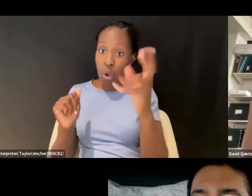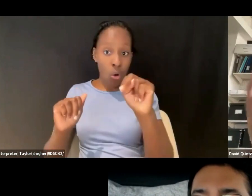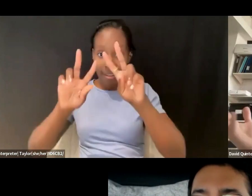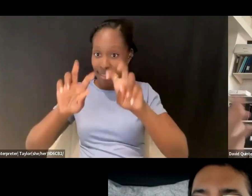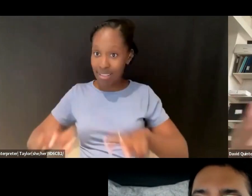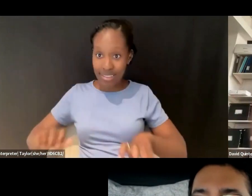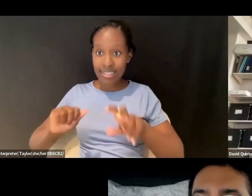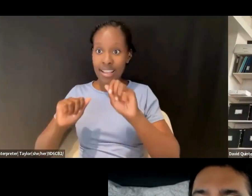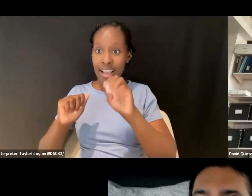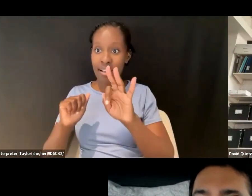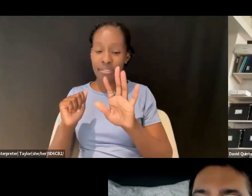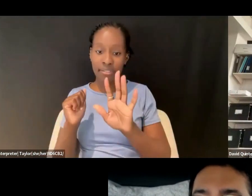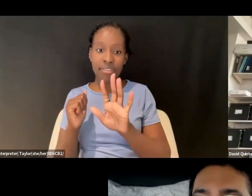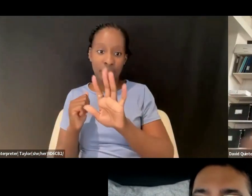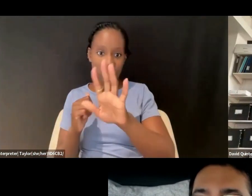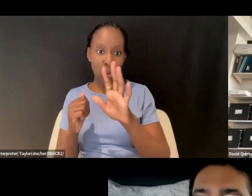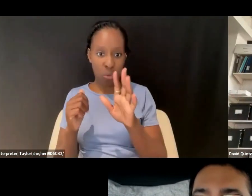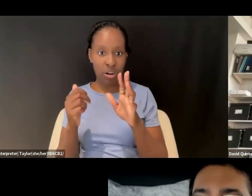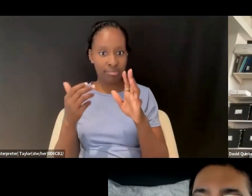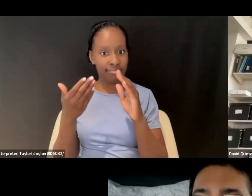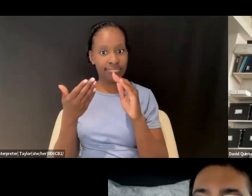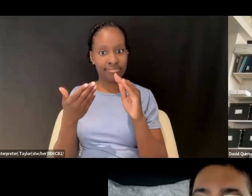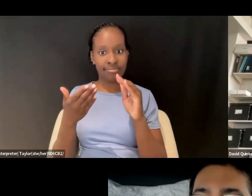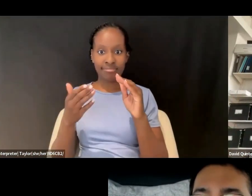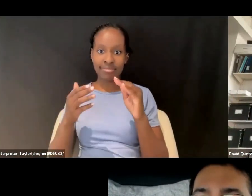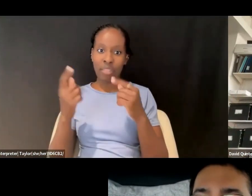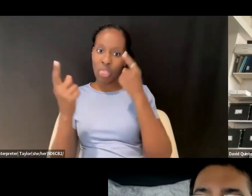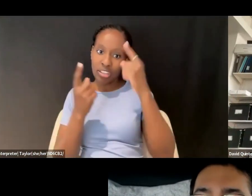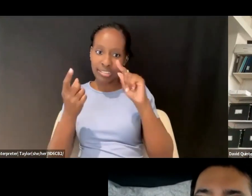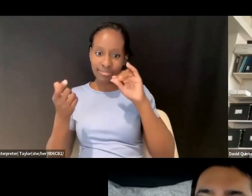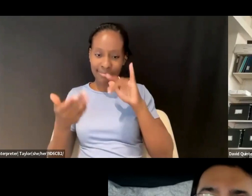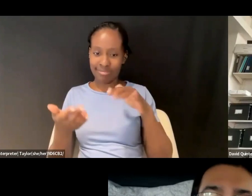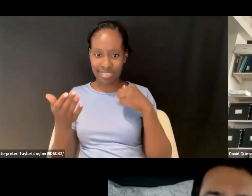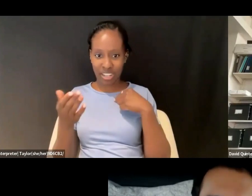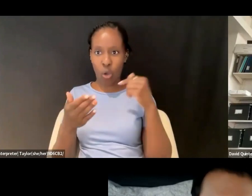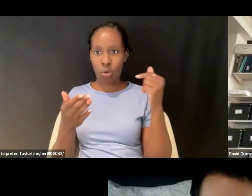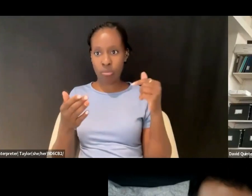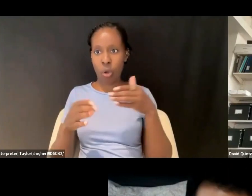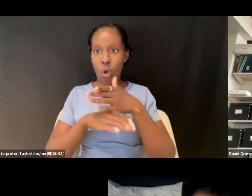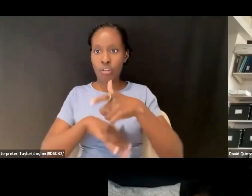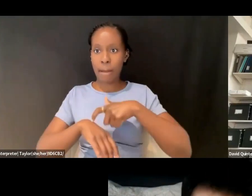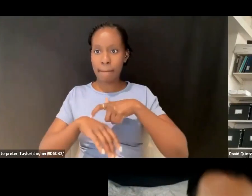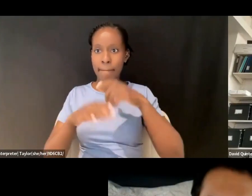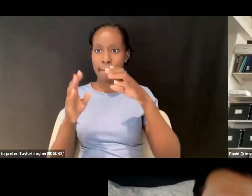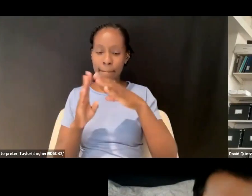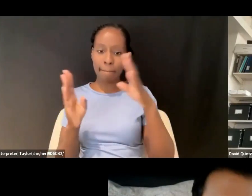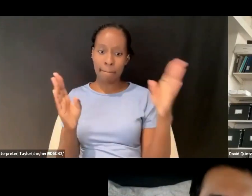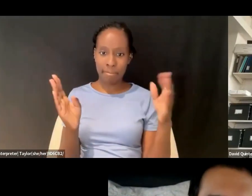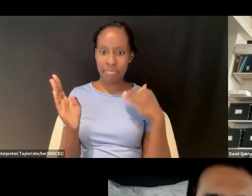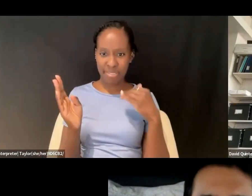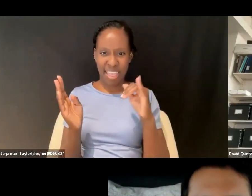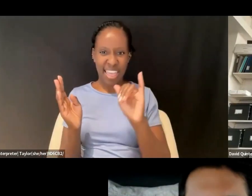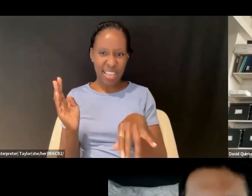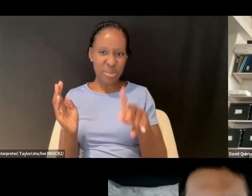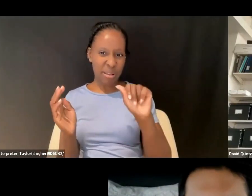these other studies that have been done over time, right? And Mhm. that very much is a novel analysis, is what Kamal was saying earlier. And that could be